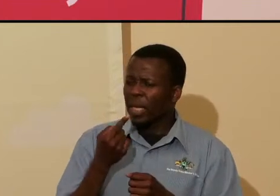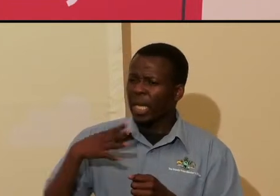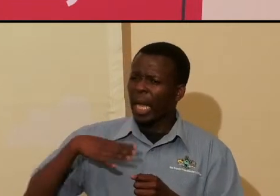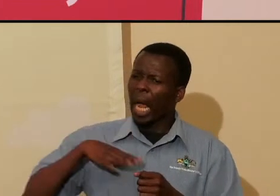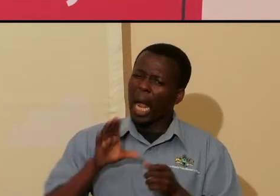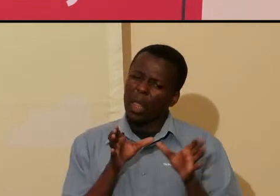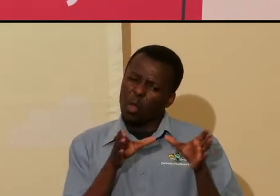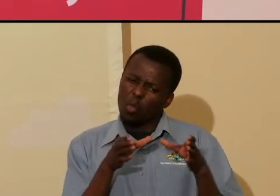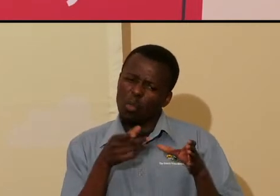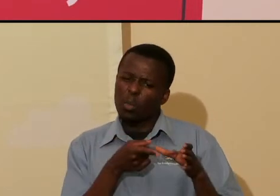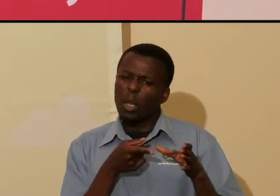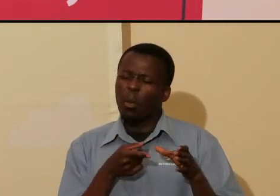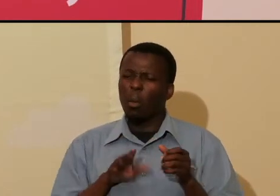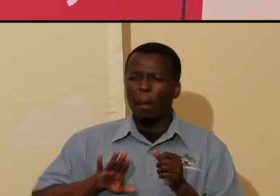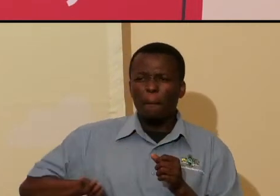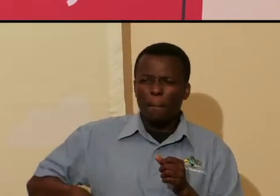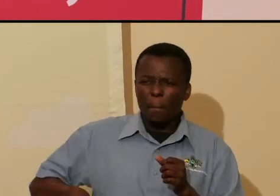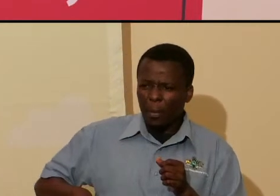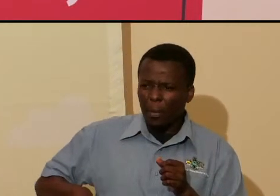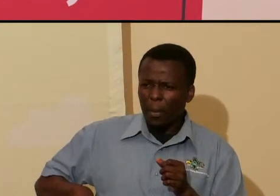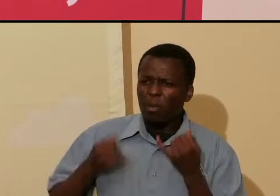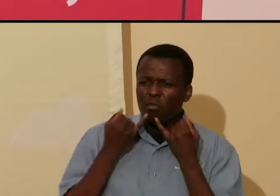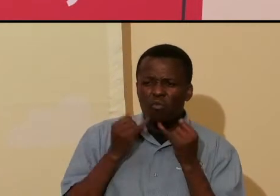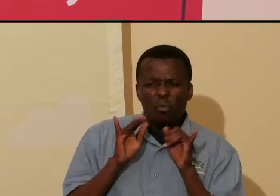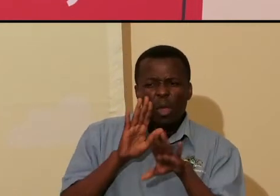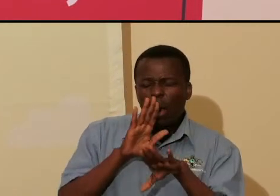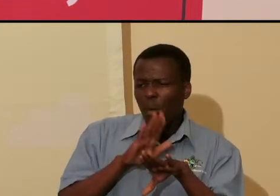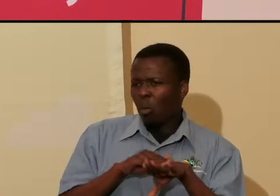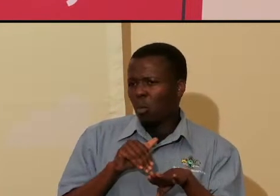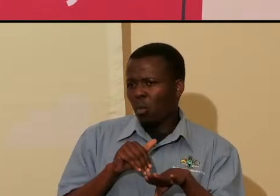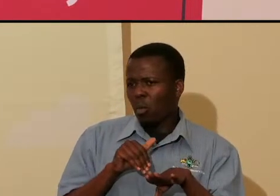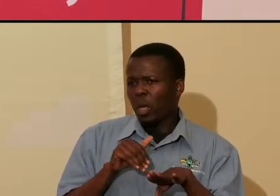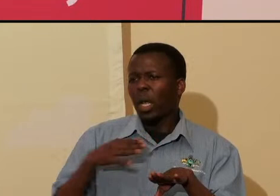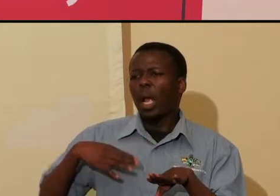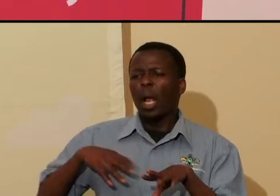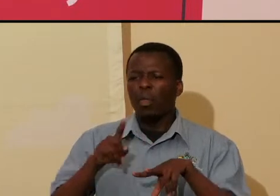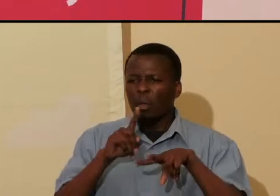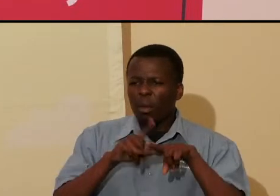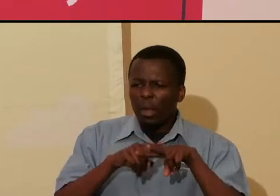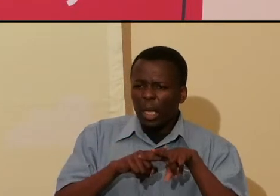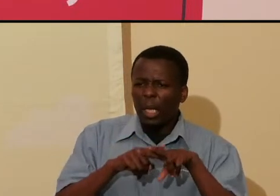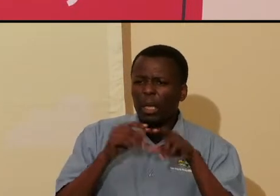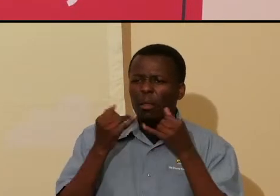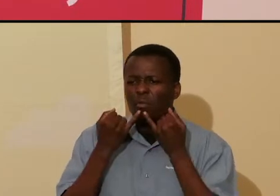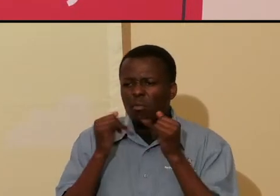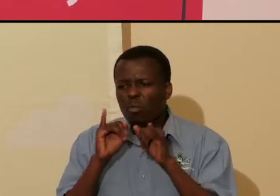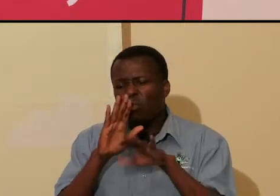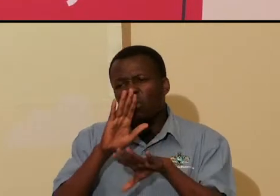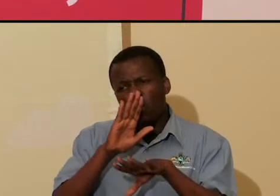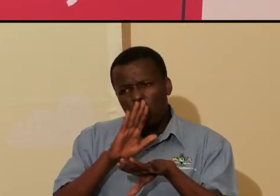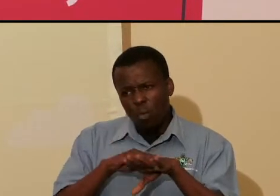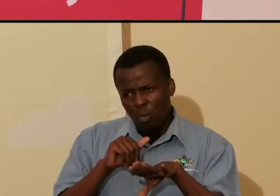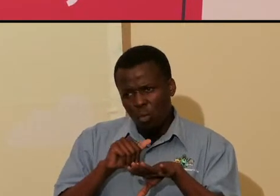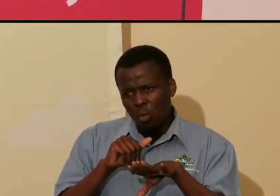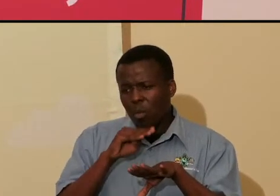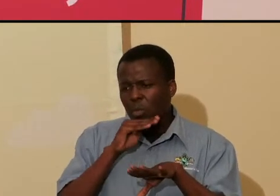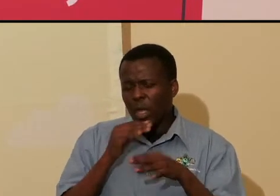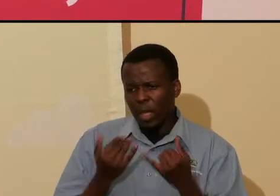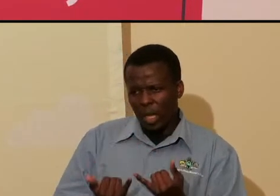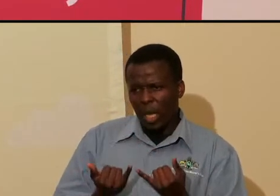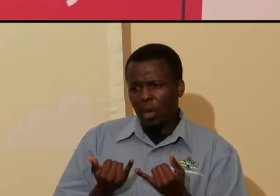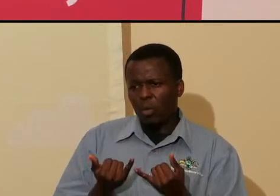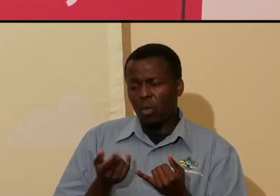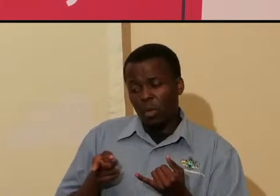information, and they are not taking, HIV services as much as we would love for them to.